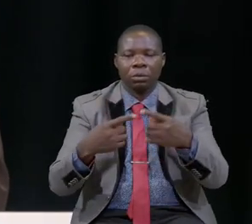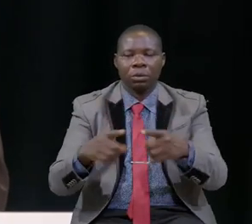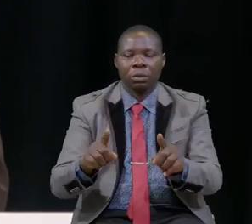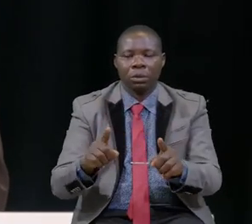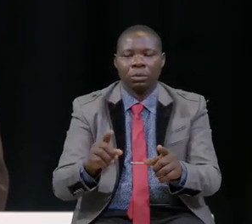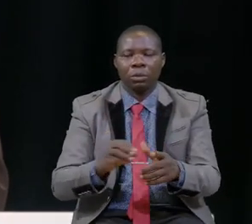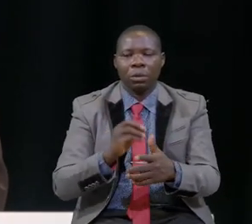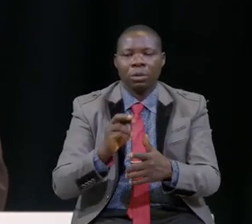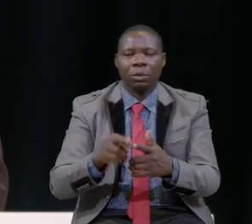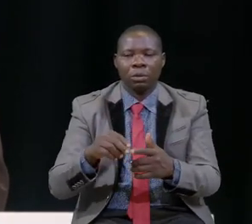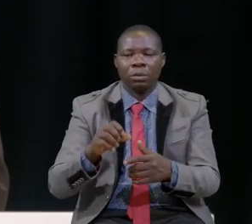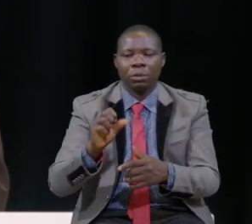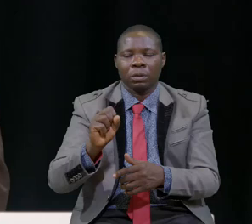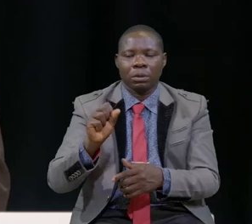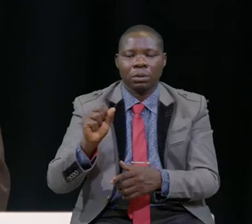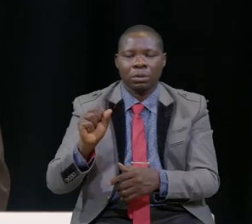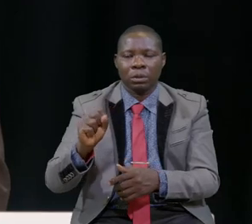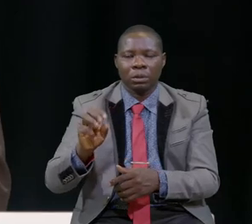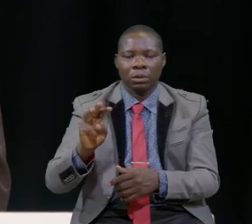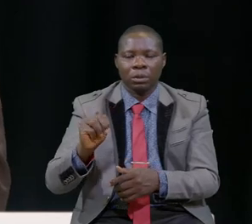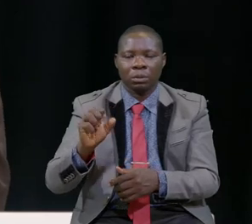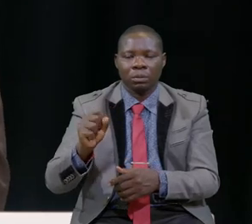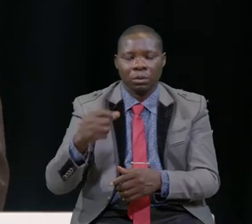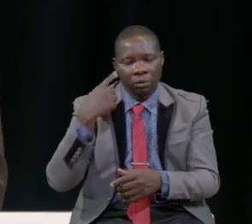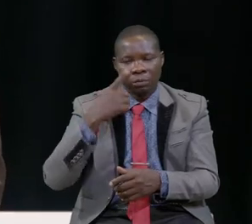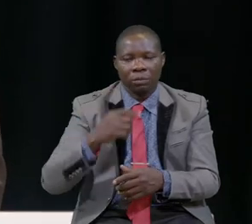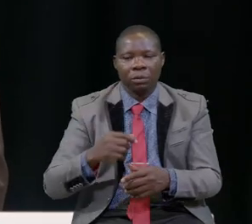for further help.